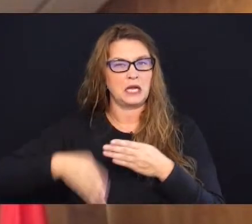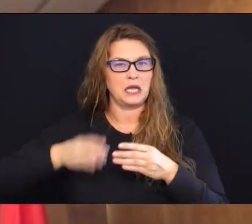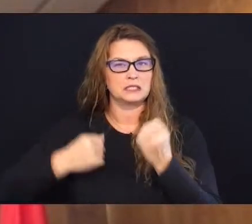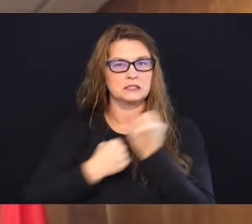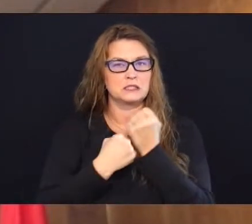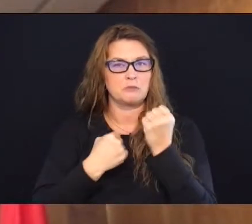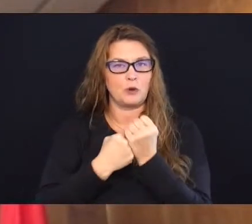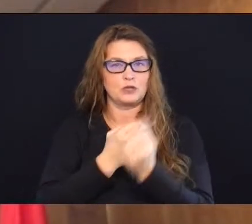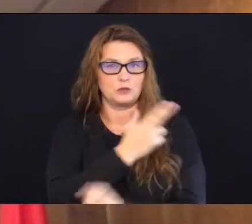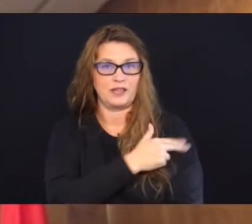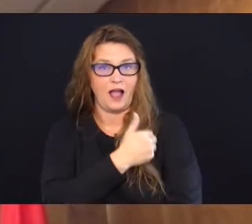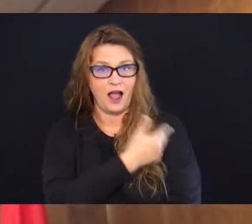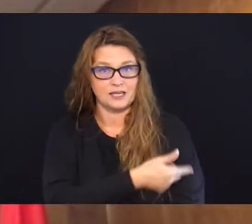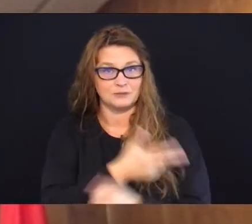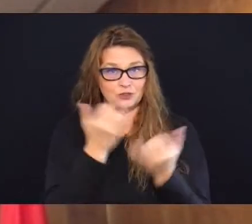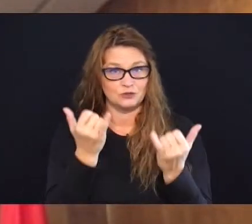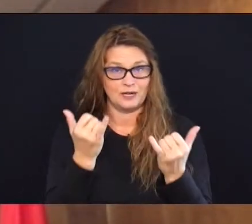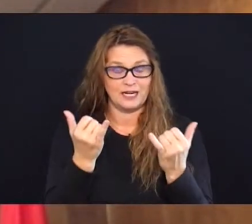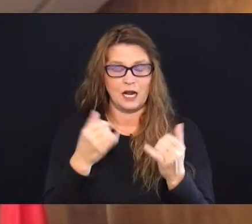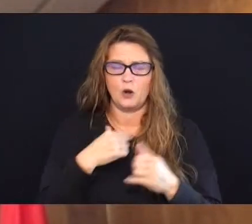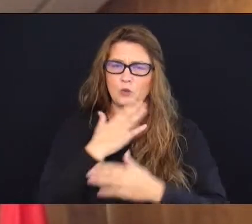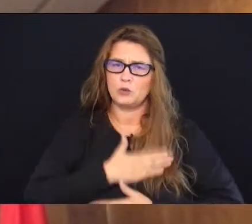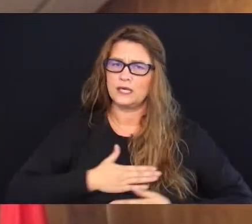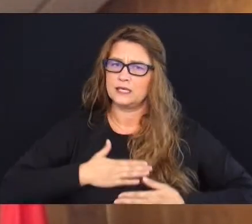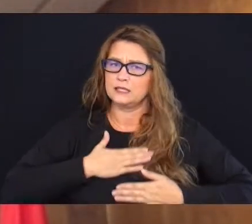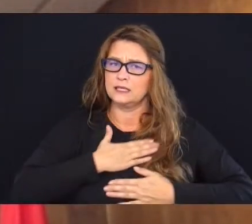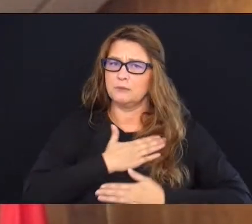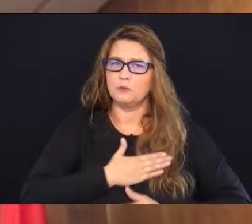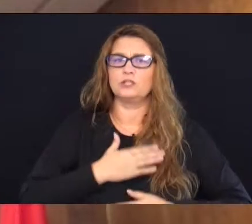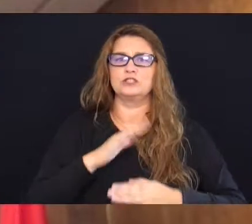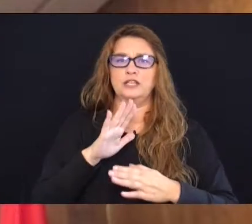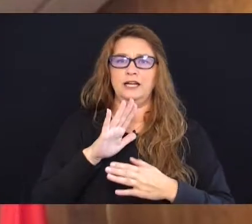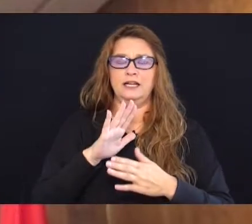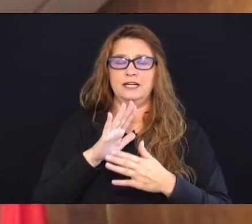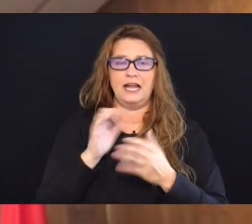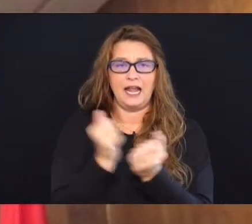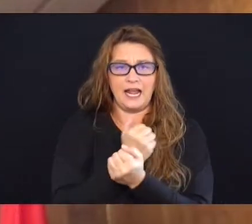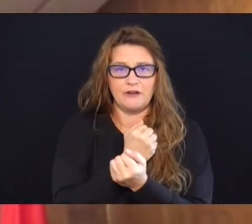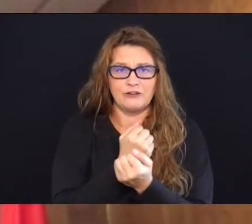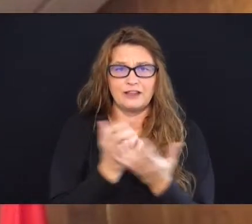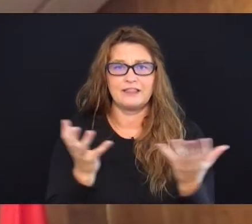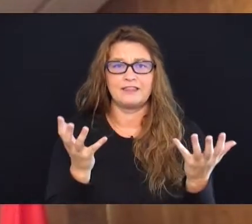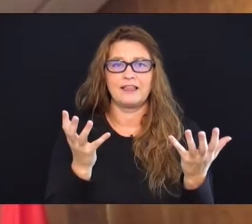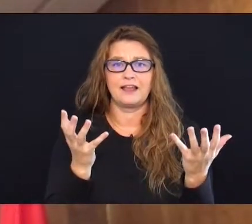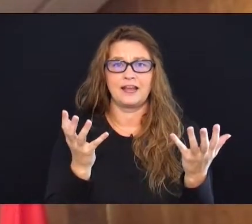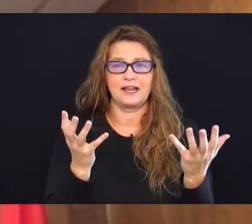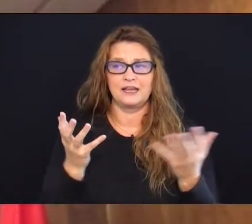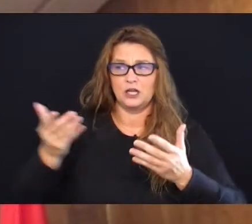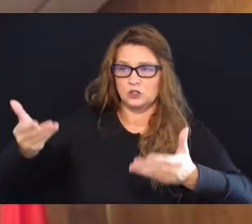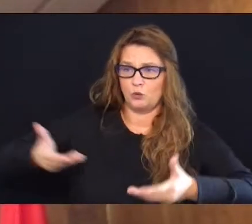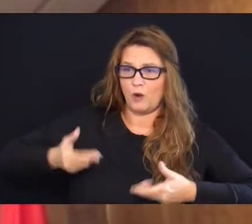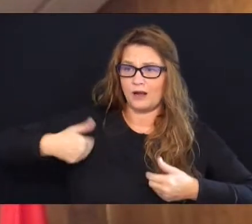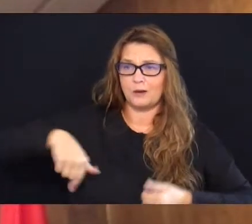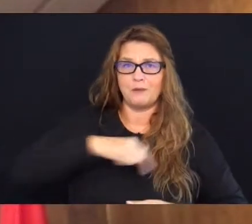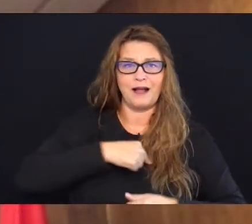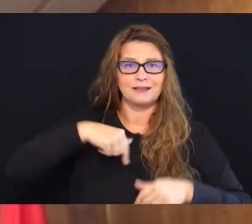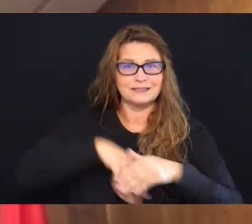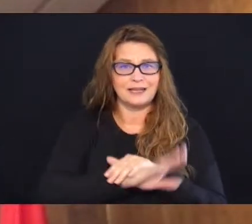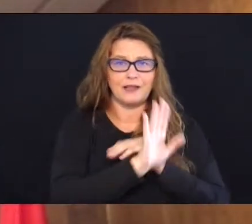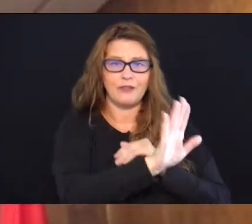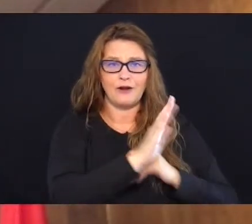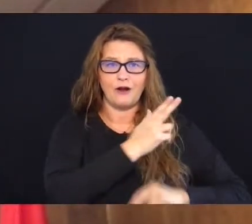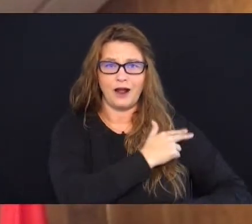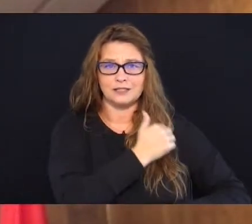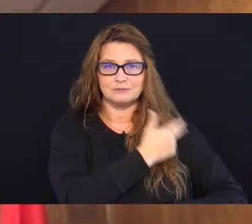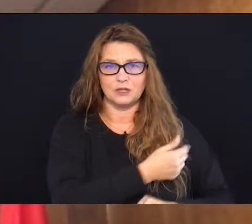hospitals. Really appreciate all that they did to help welcome us into the hospitals and give us an opportunity